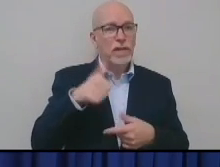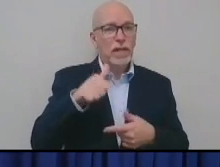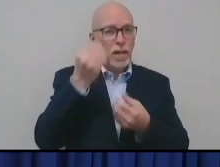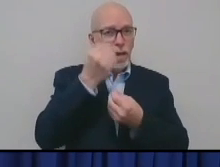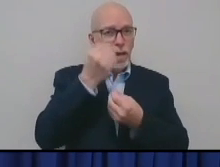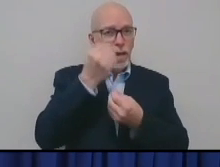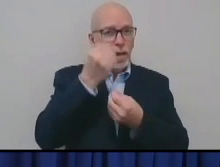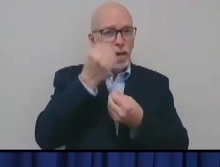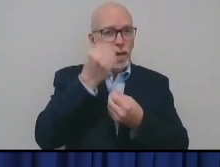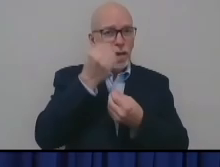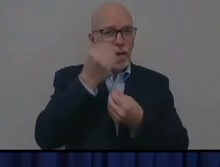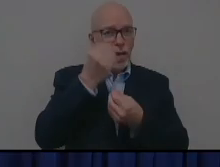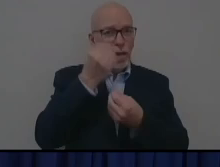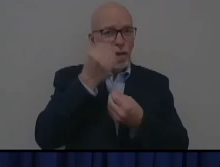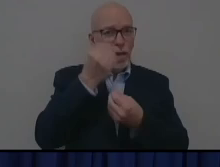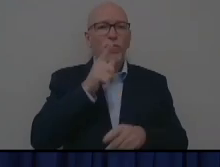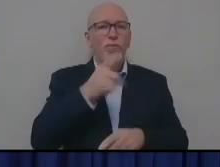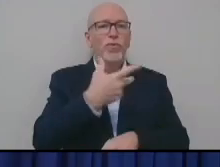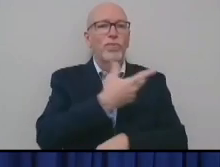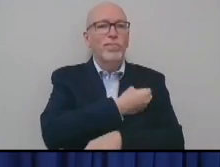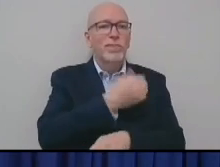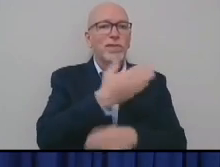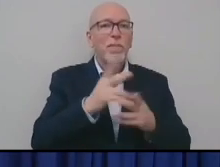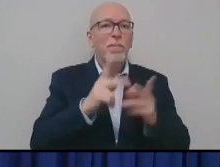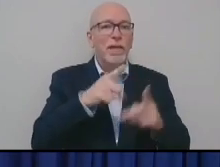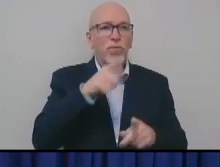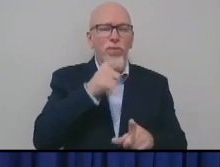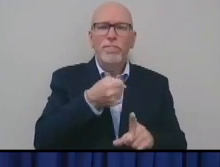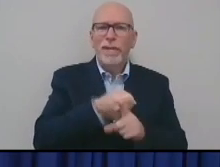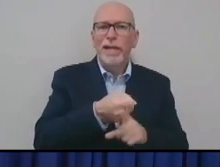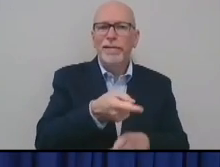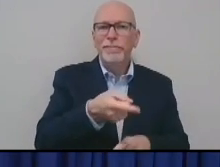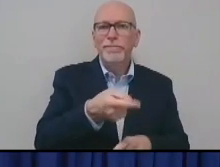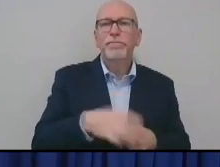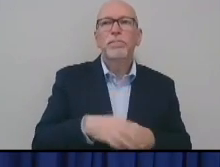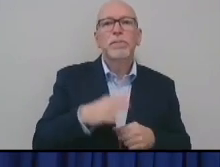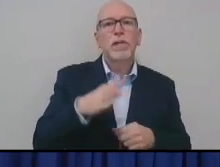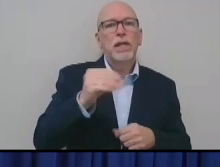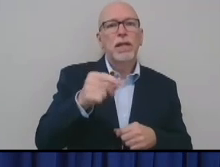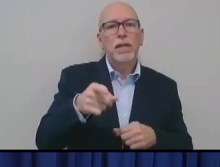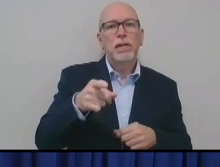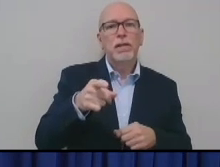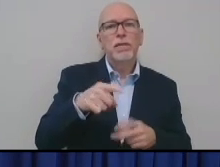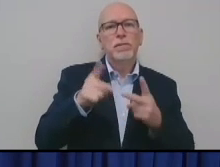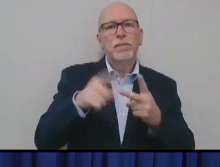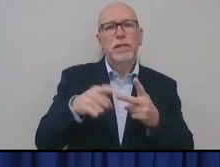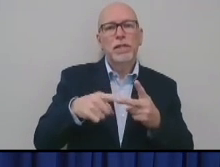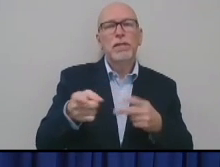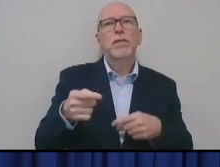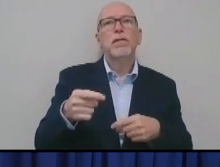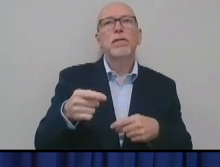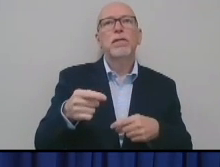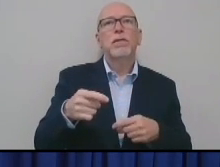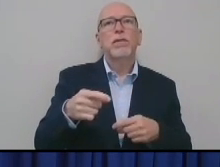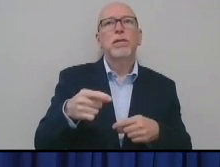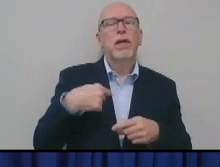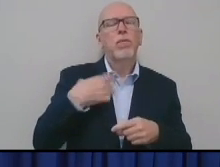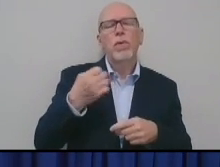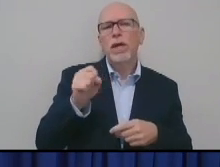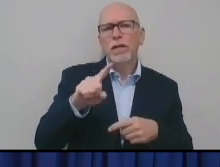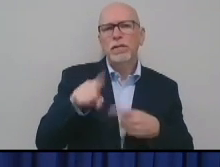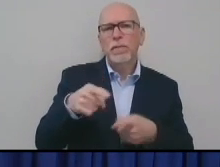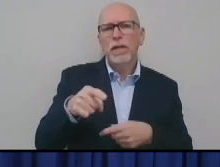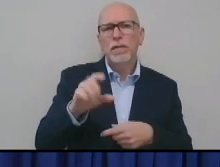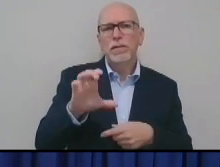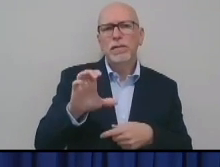breakthrough cases that are impacted. And then secondly, I wanted to ask about the